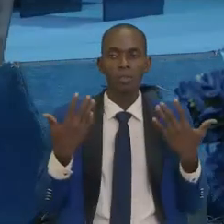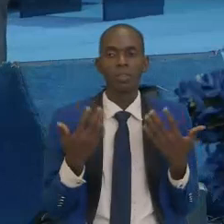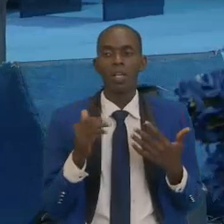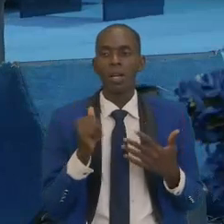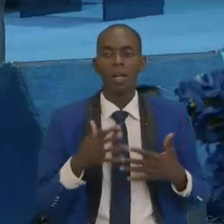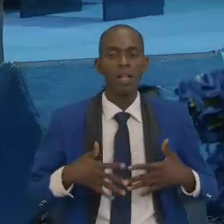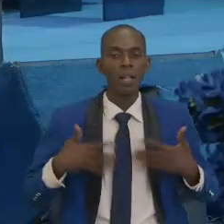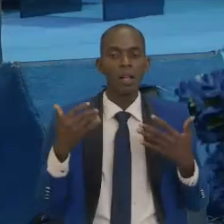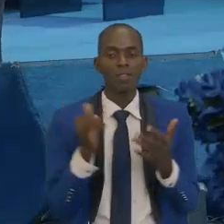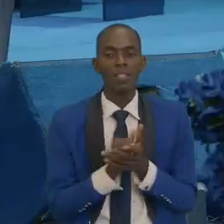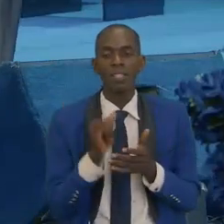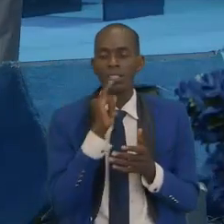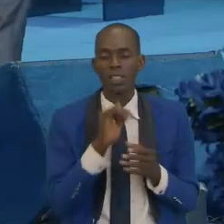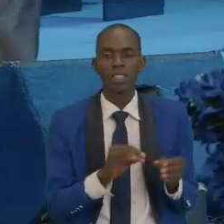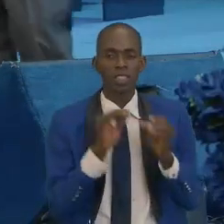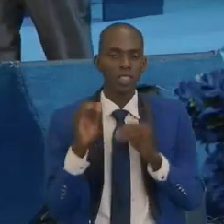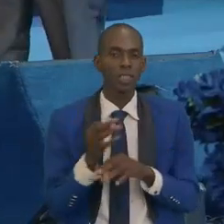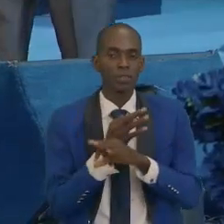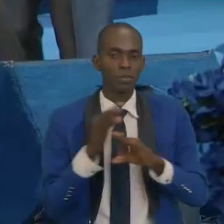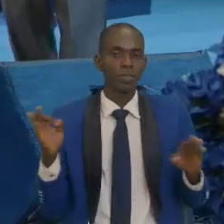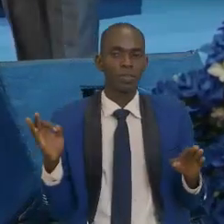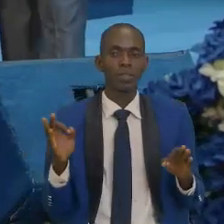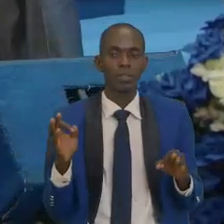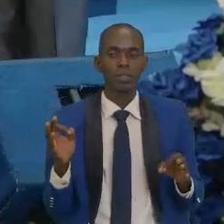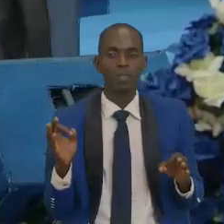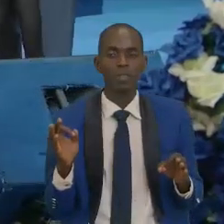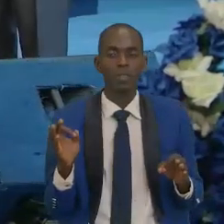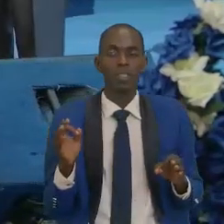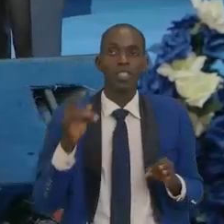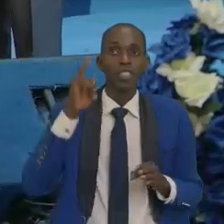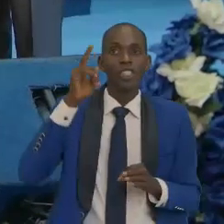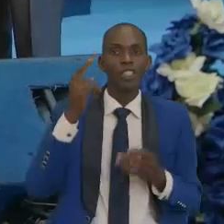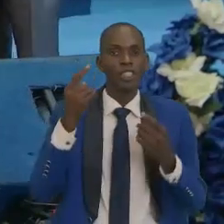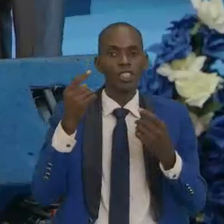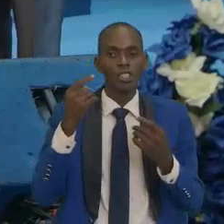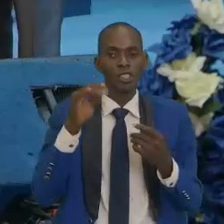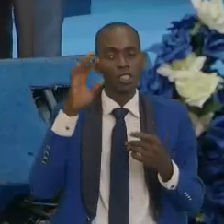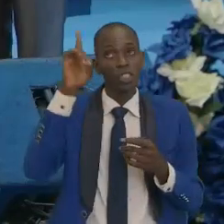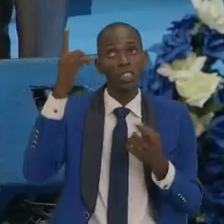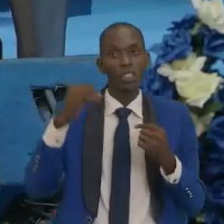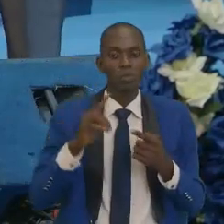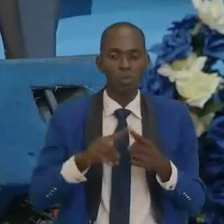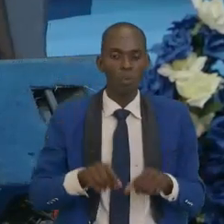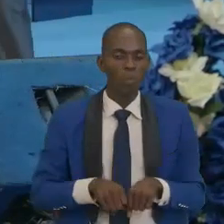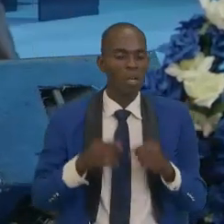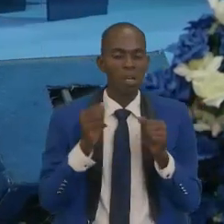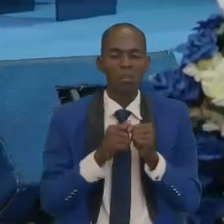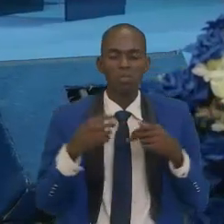that is set free. He came to break every yoke in your life.